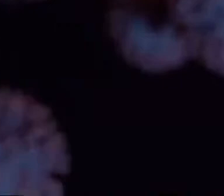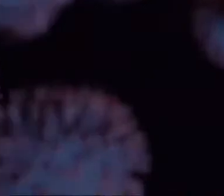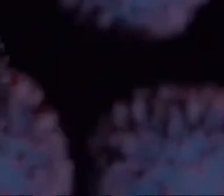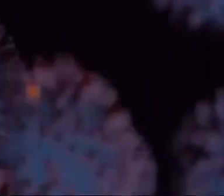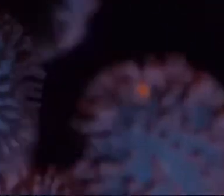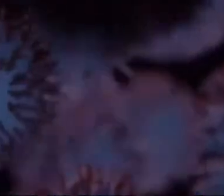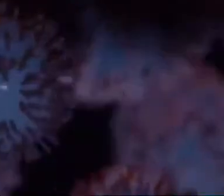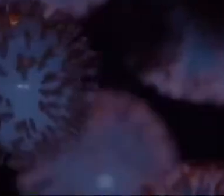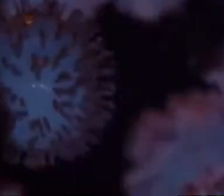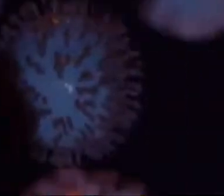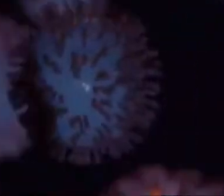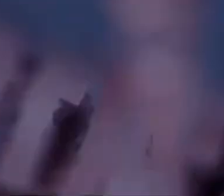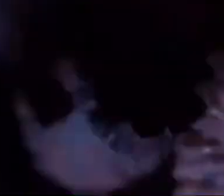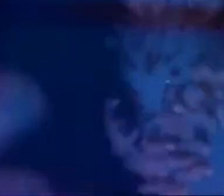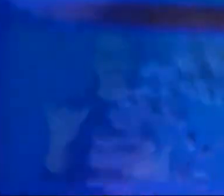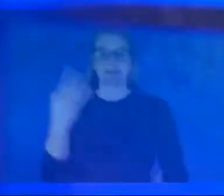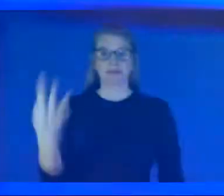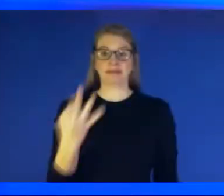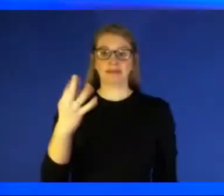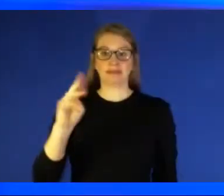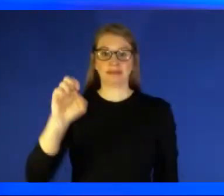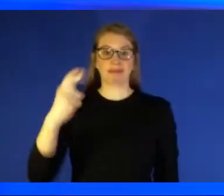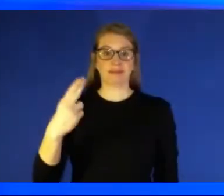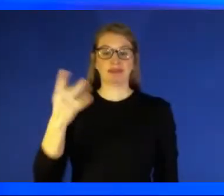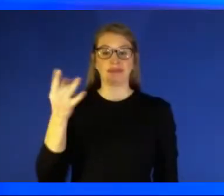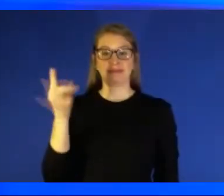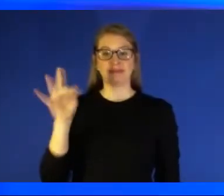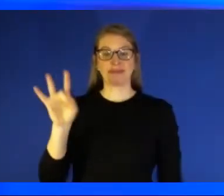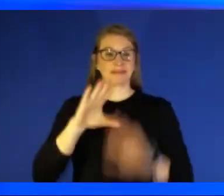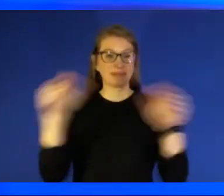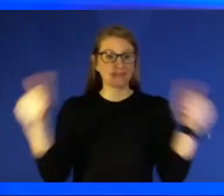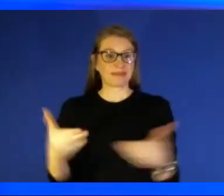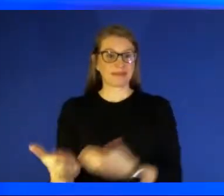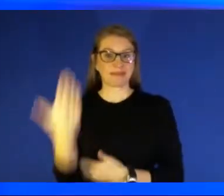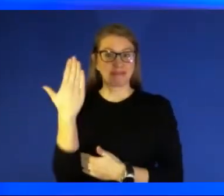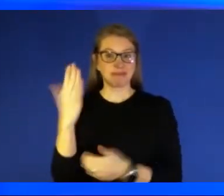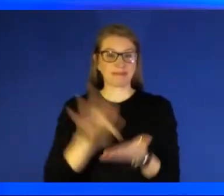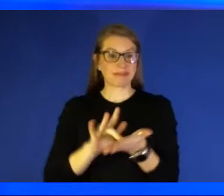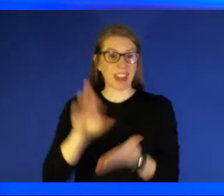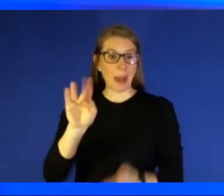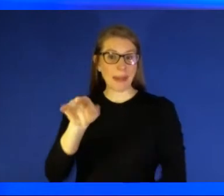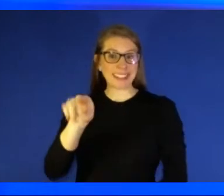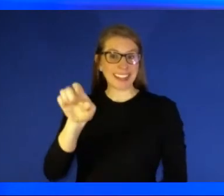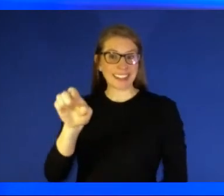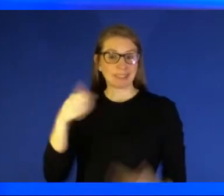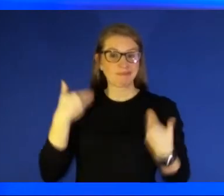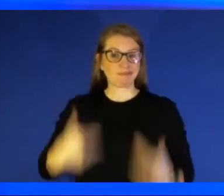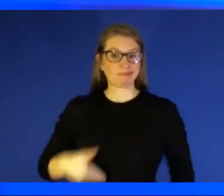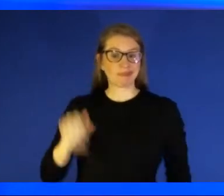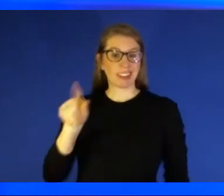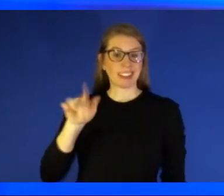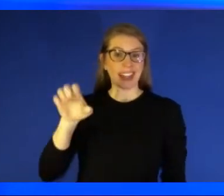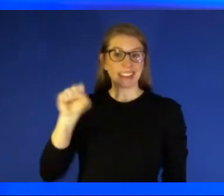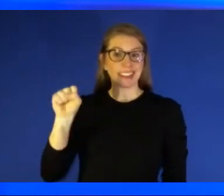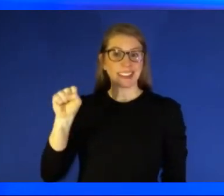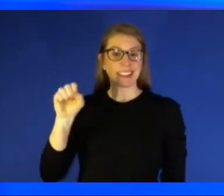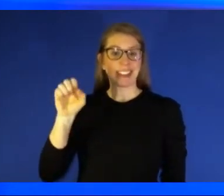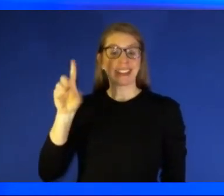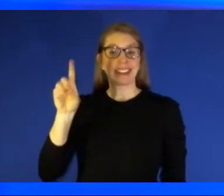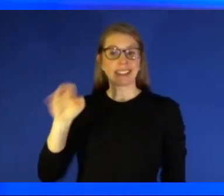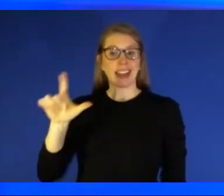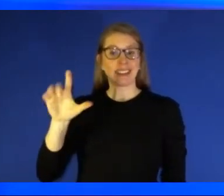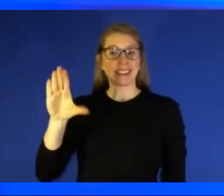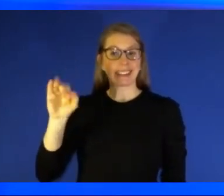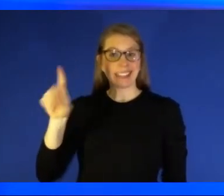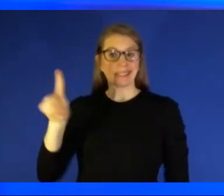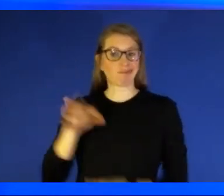Good morning. It's Friday, March 18th. Welcome to the Morning Medical Update. I'm Alexis Del Cid in for Jessica Lovell. Thank you for joining